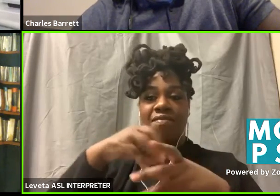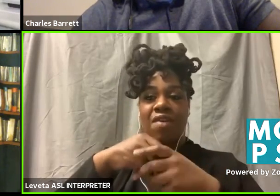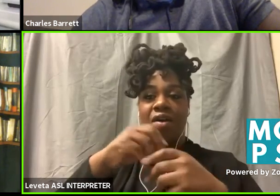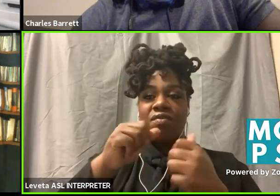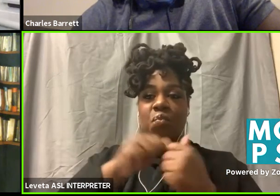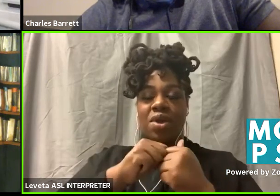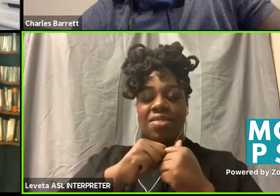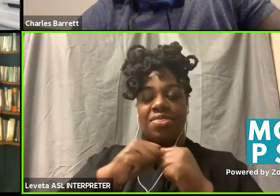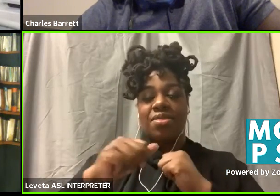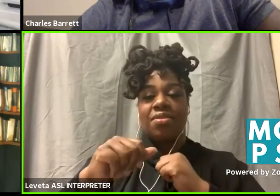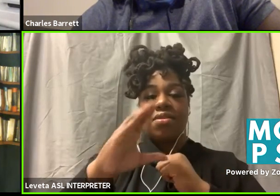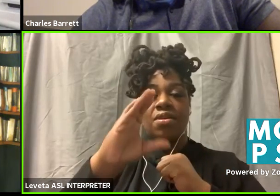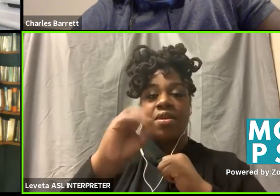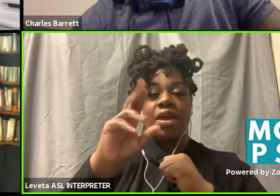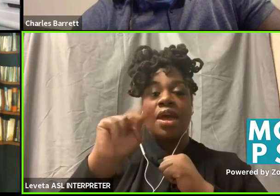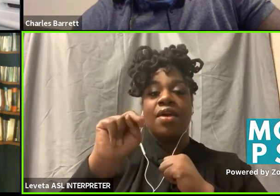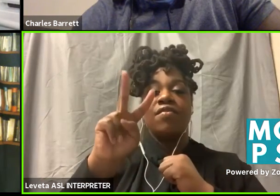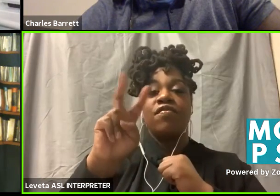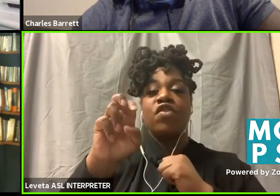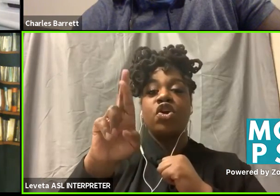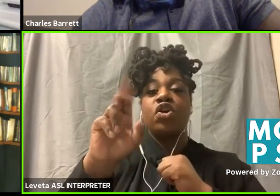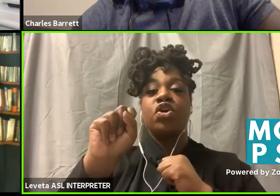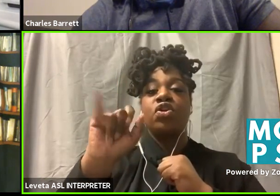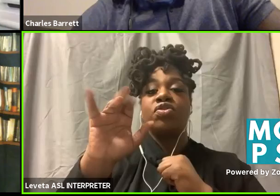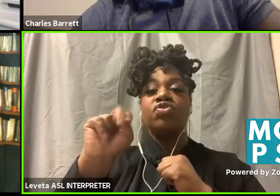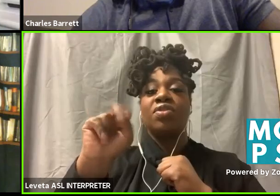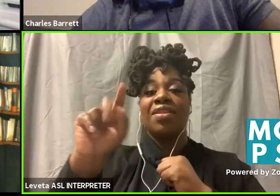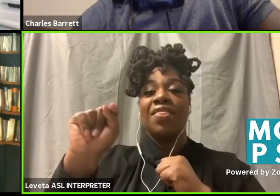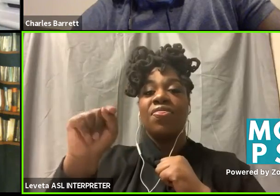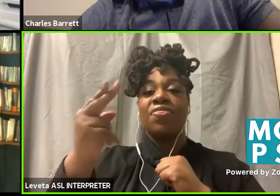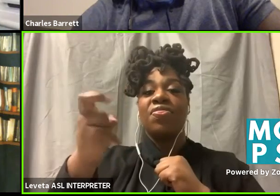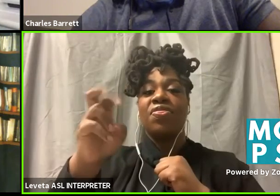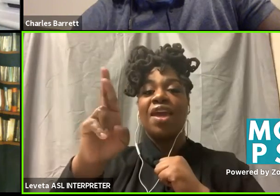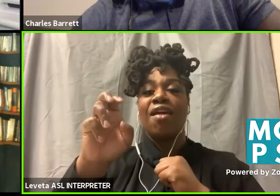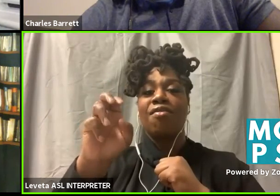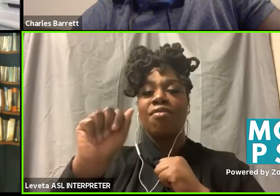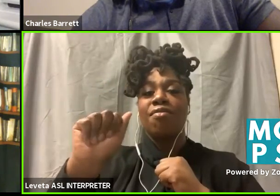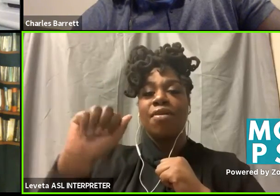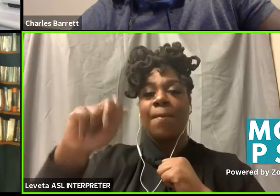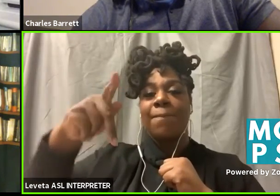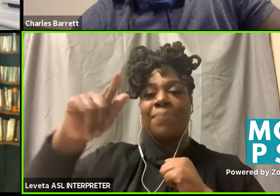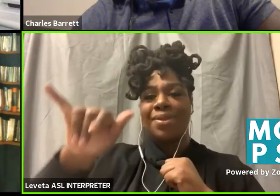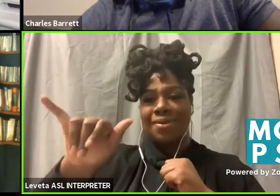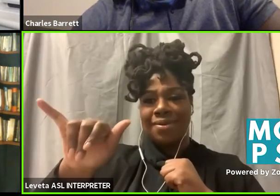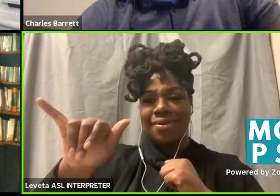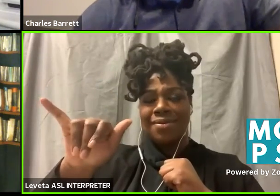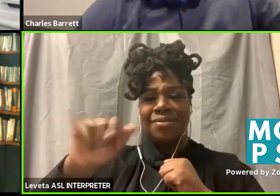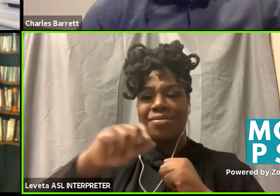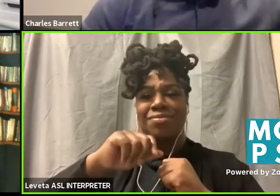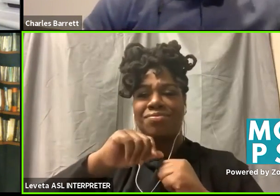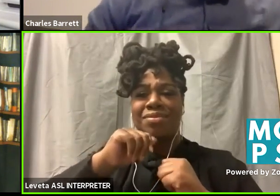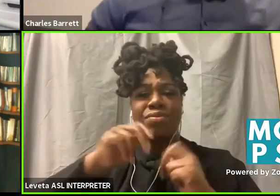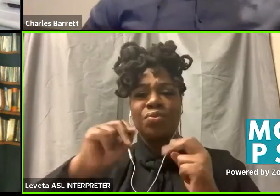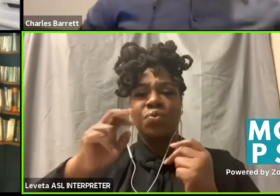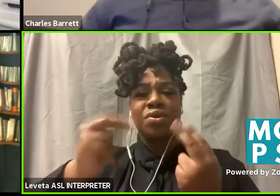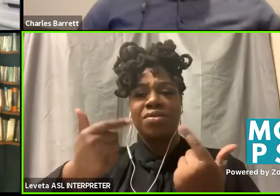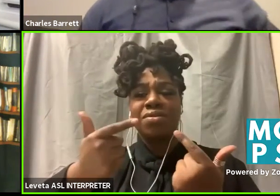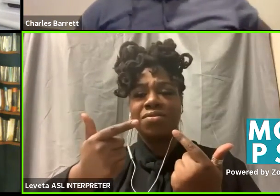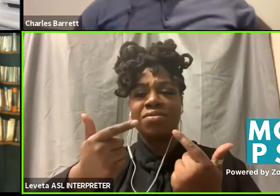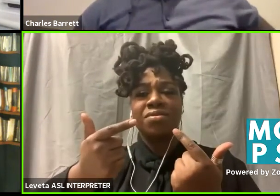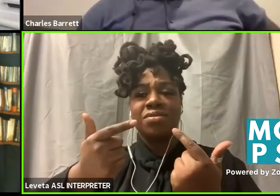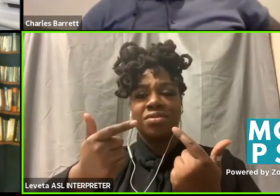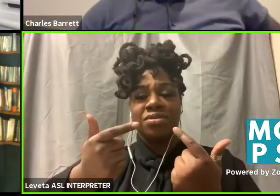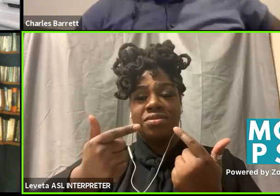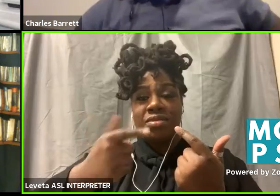is it has really dire consequences for the health and well-being. LGBTQ youth are